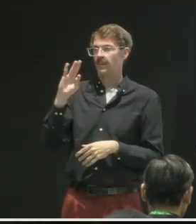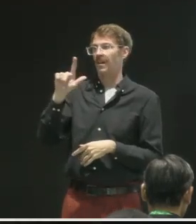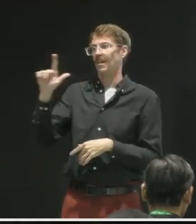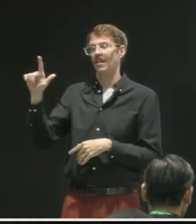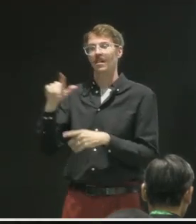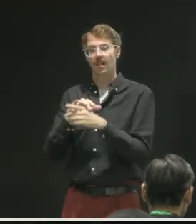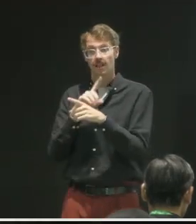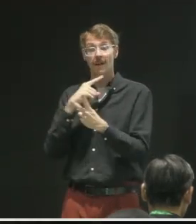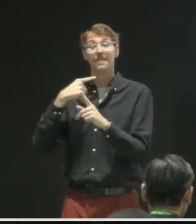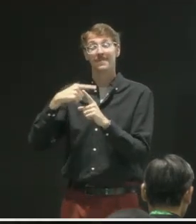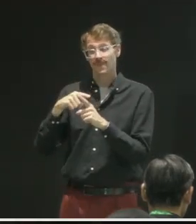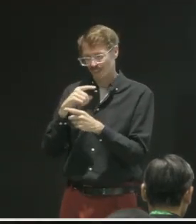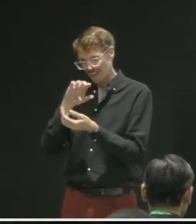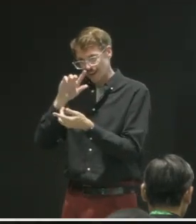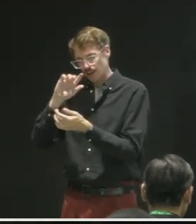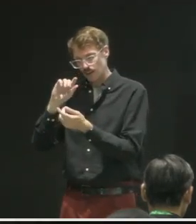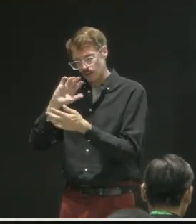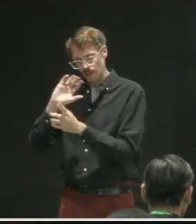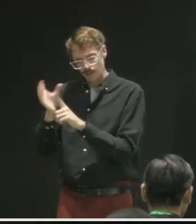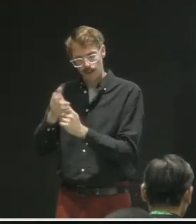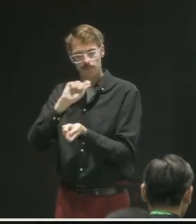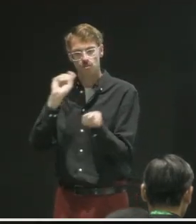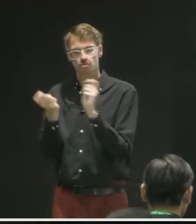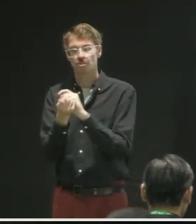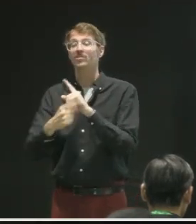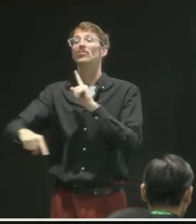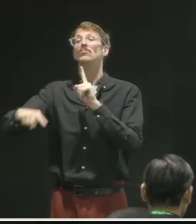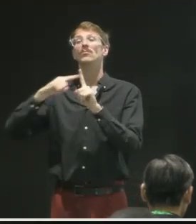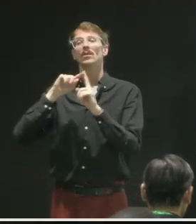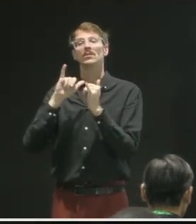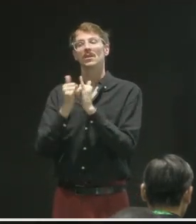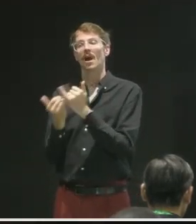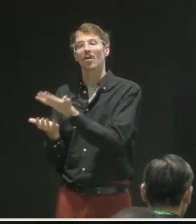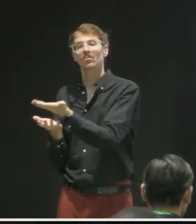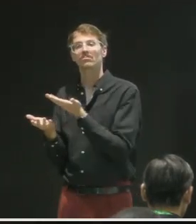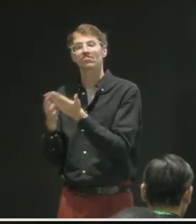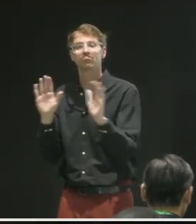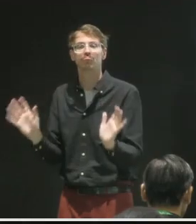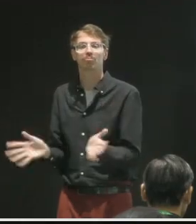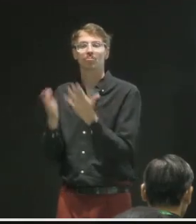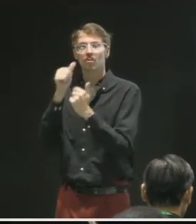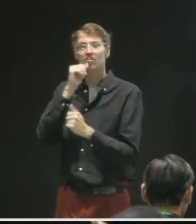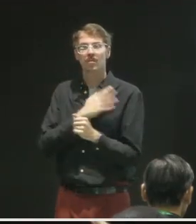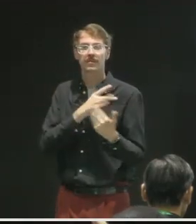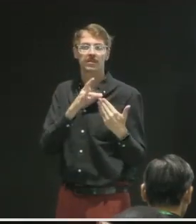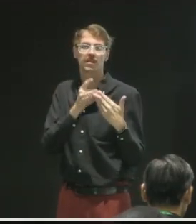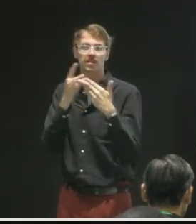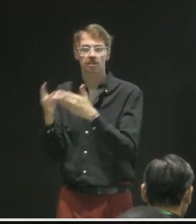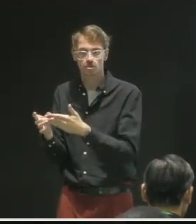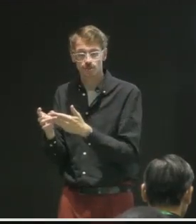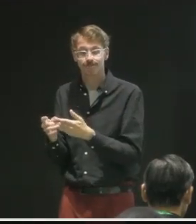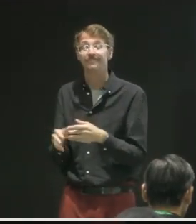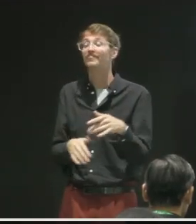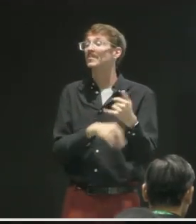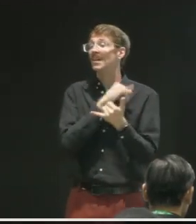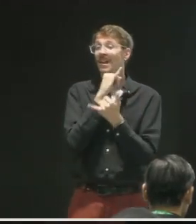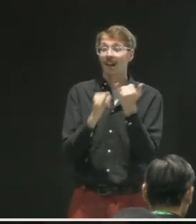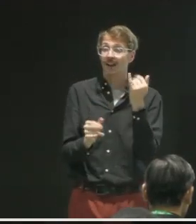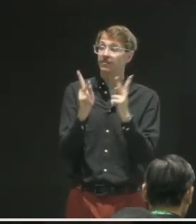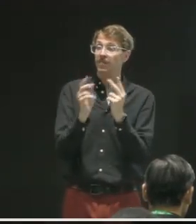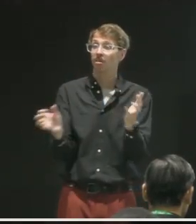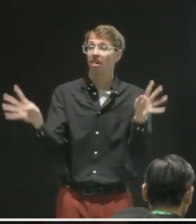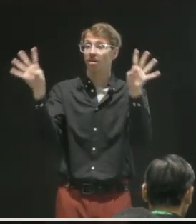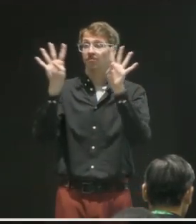of women's leadership. So finally, participants develop their own action plans, which is the culmination of